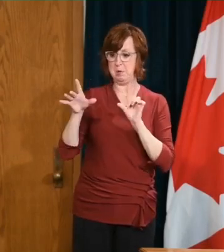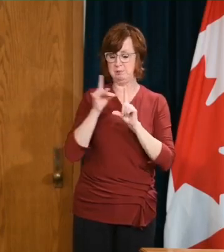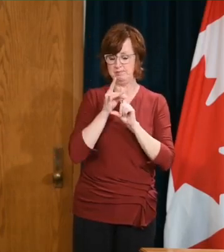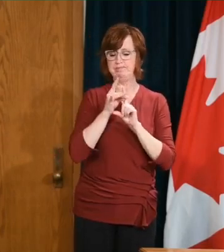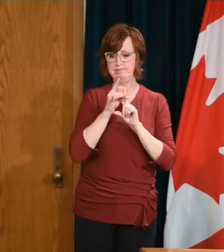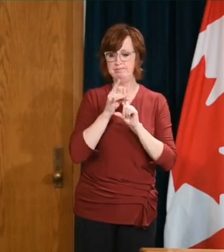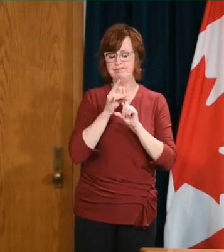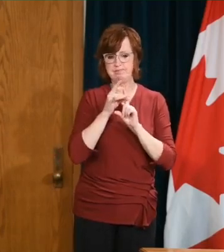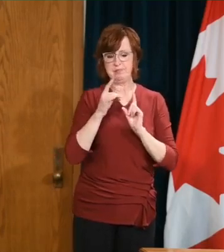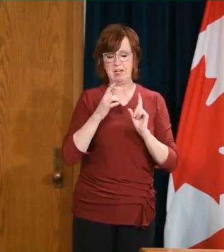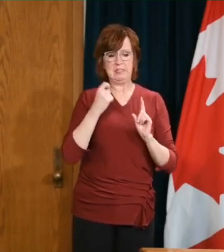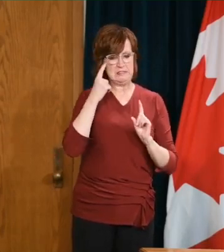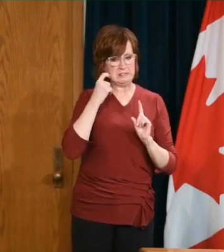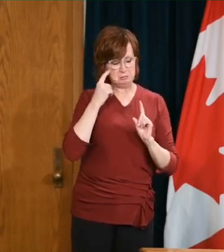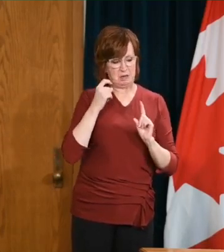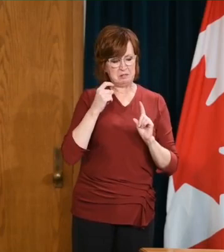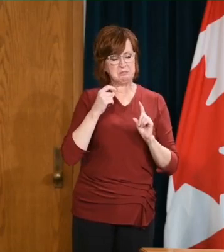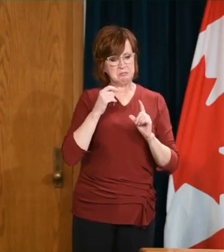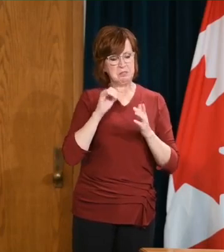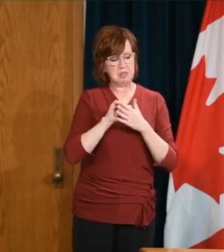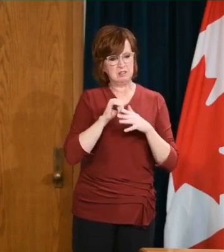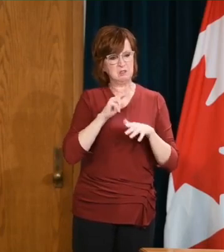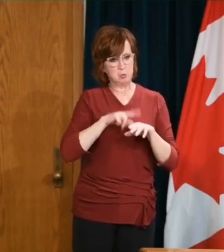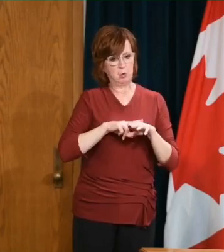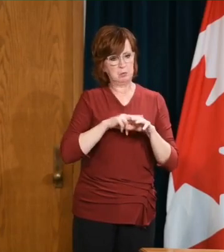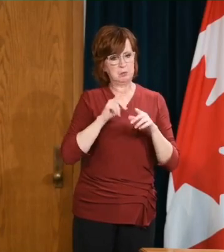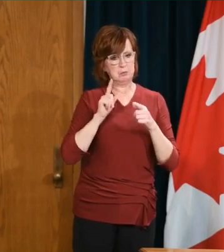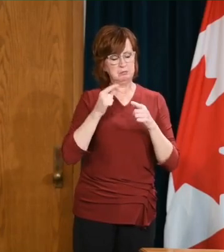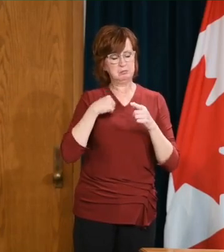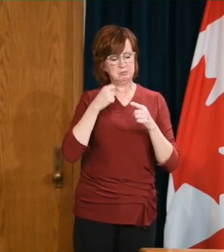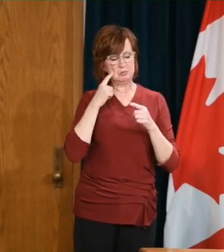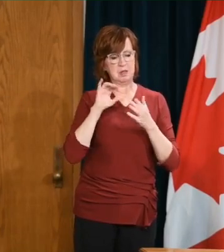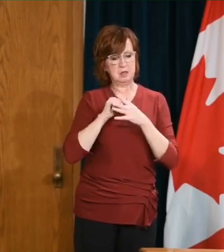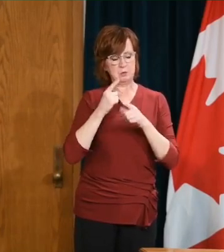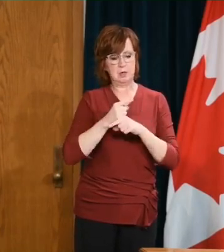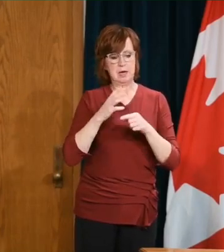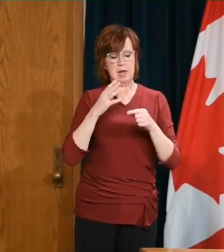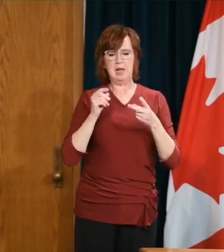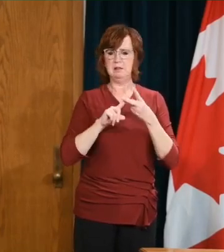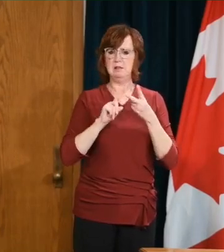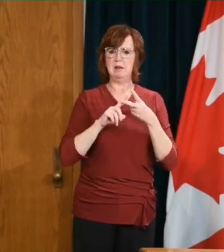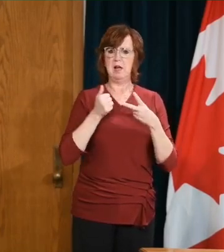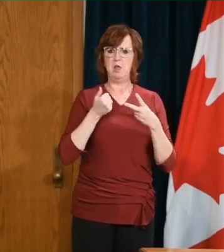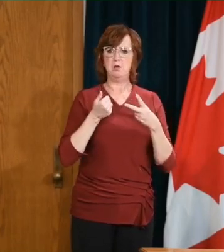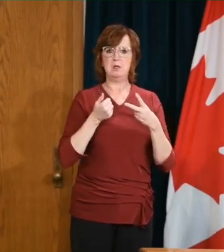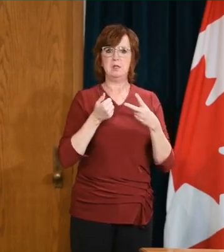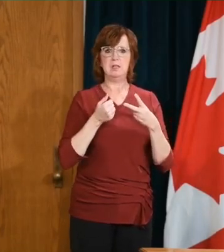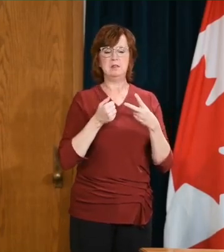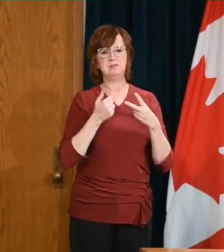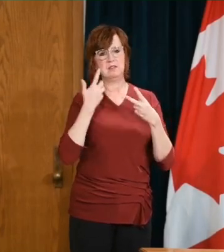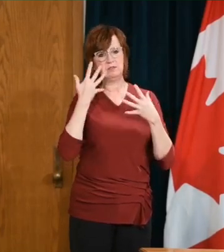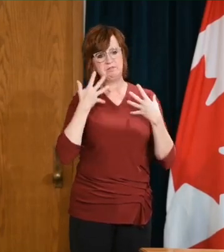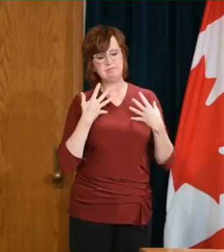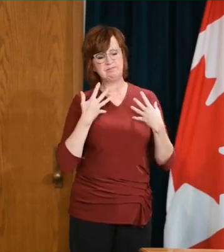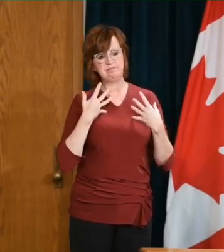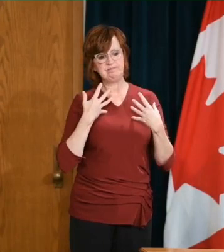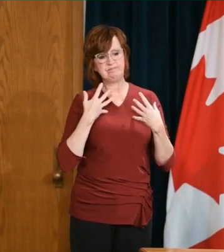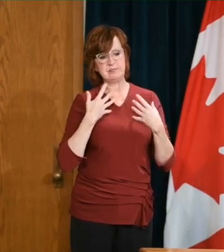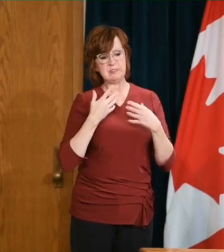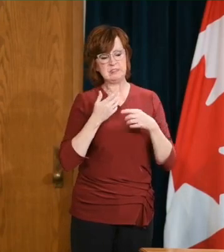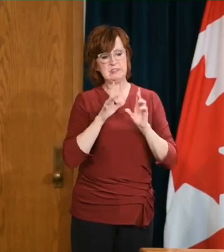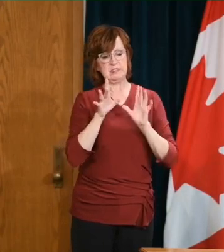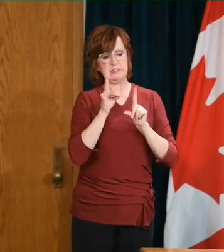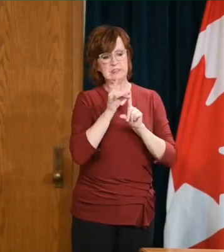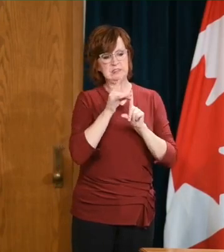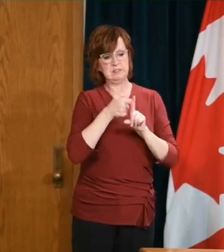close household contacts, which we would expect, and also, unfortunately, in essential workplaces, which may be healthcare, which may